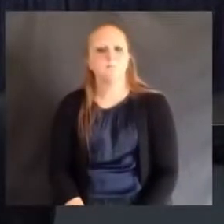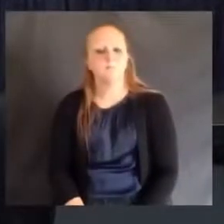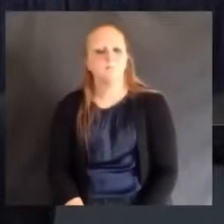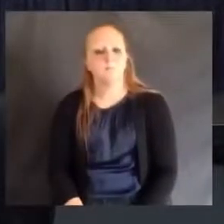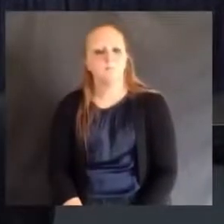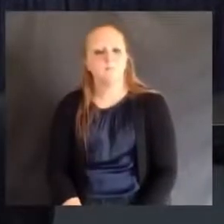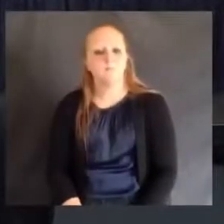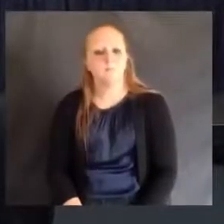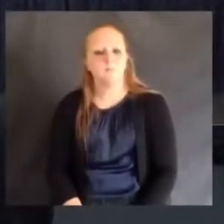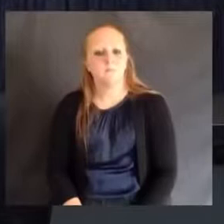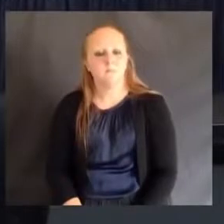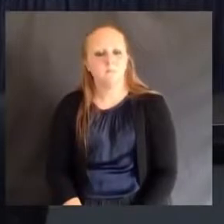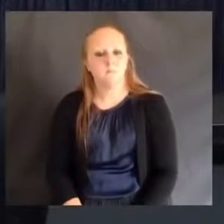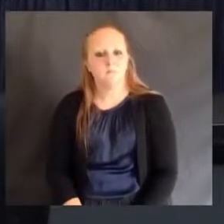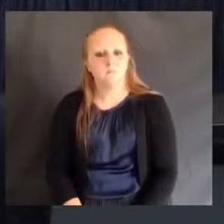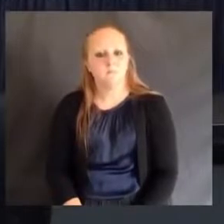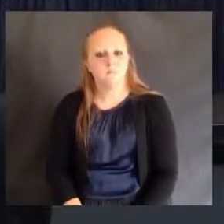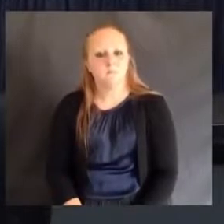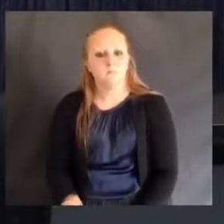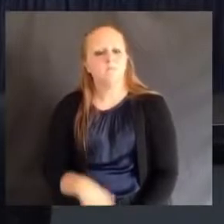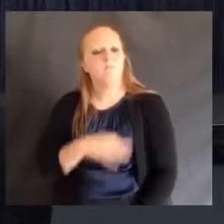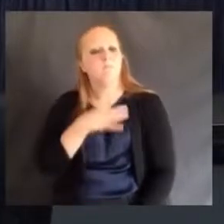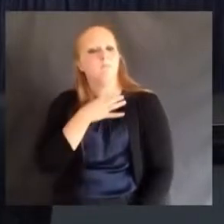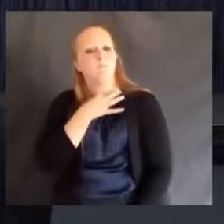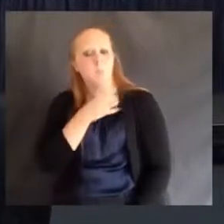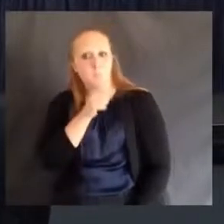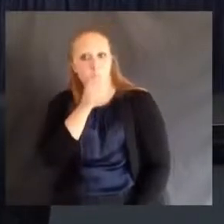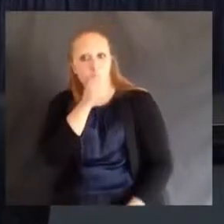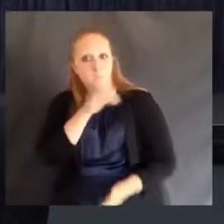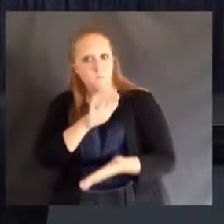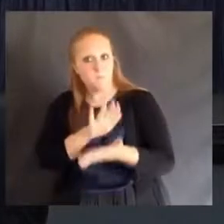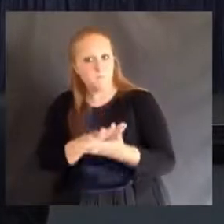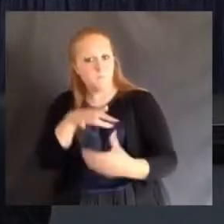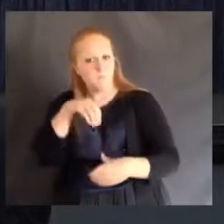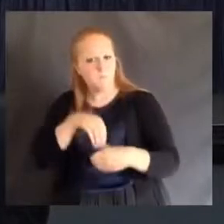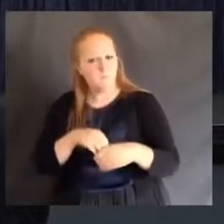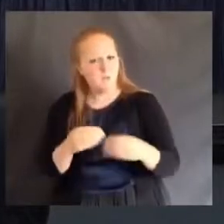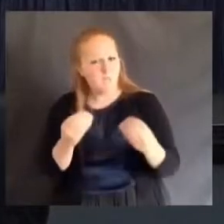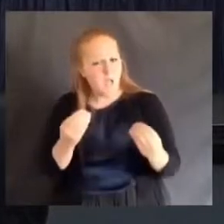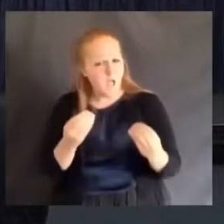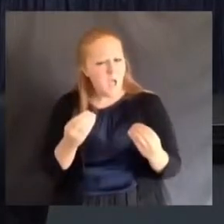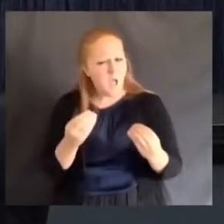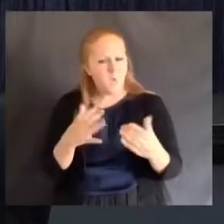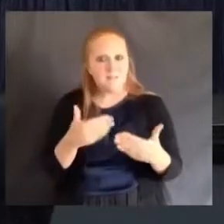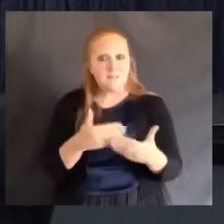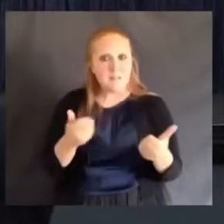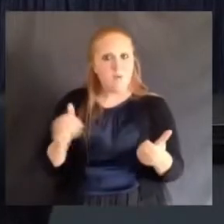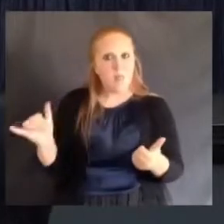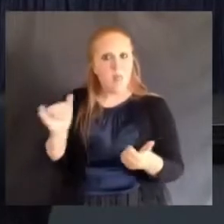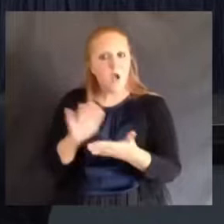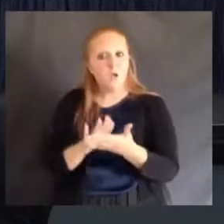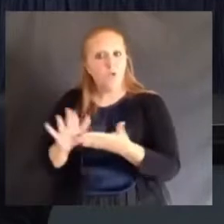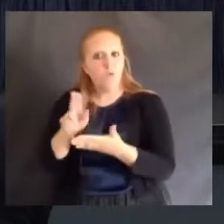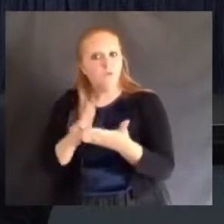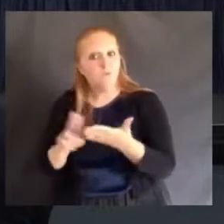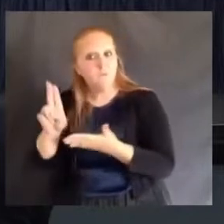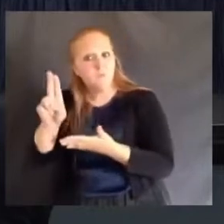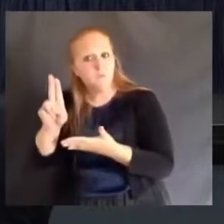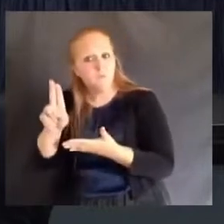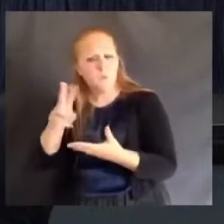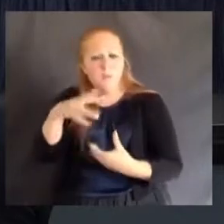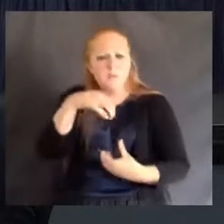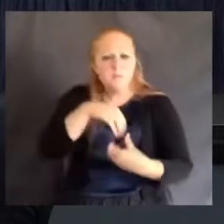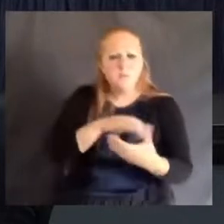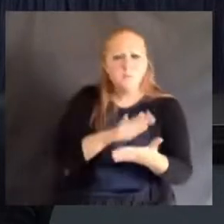Attorney General's? How would private schools fit into this? Would they be more like colleges that present Sure. their individual plans, or like They would be public part of